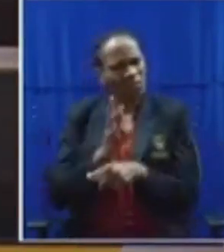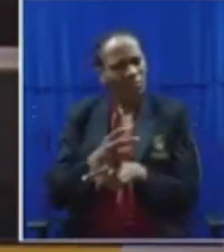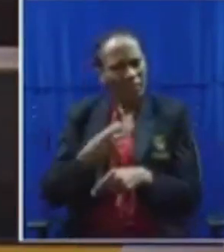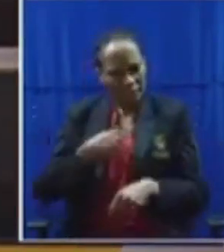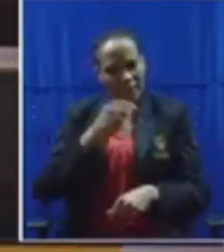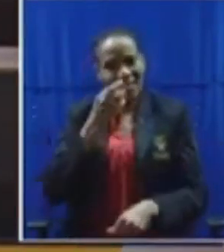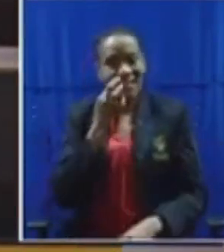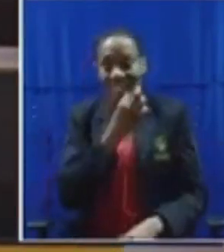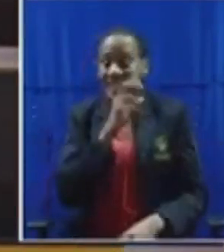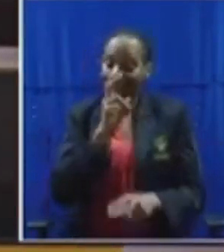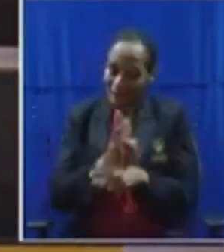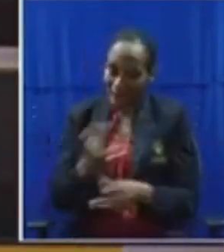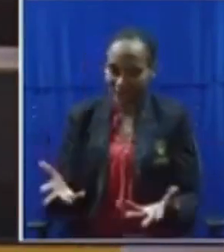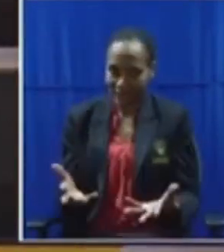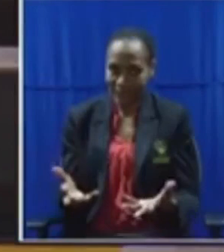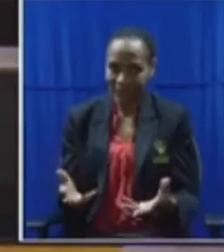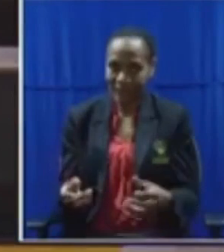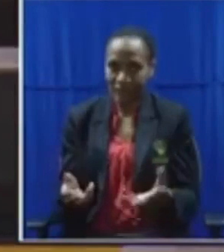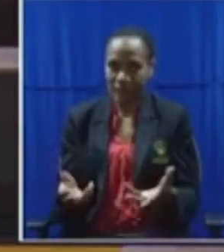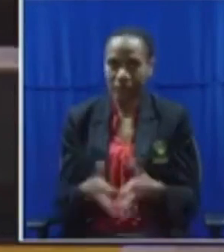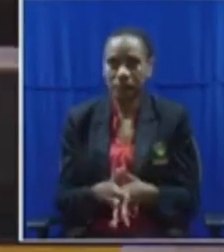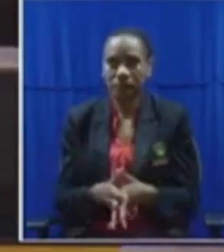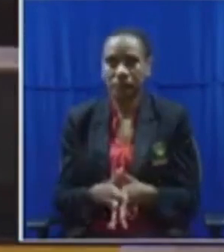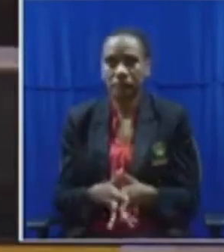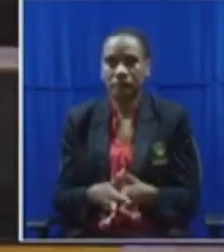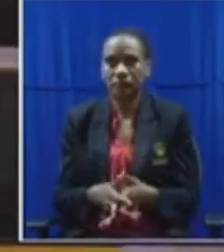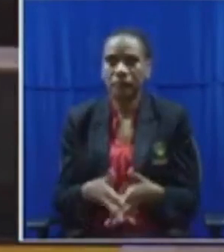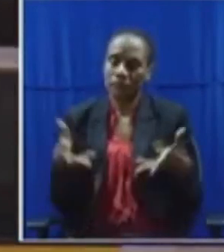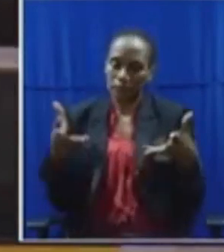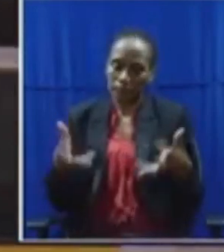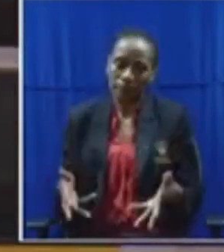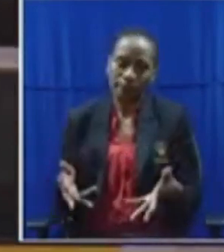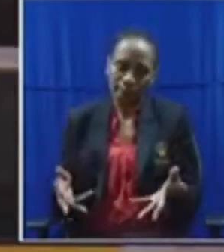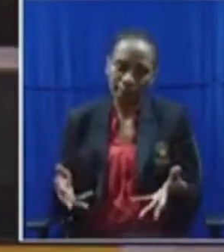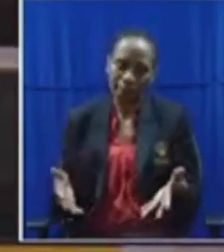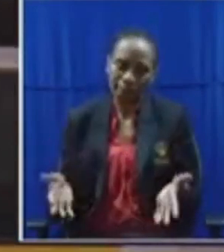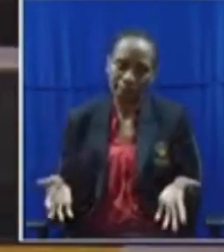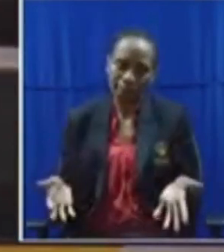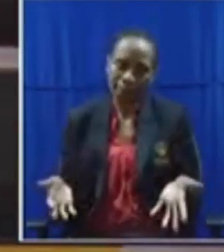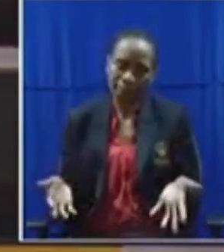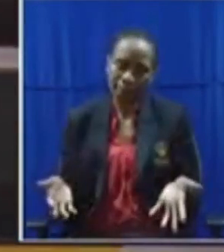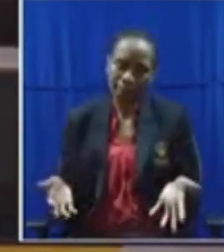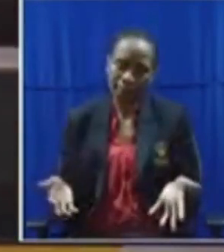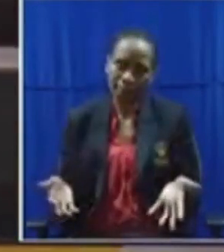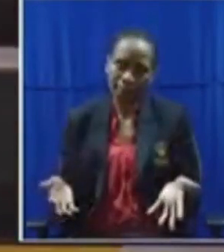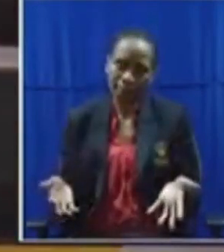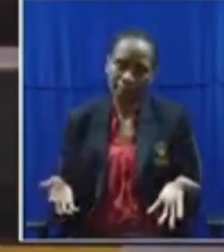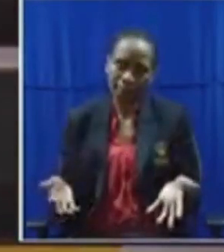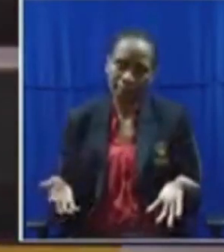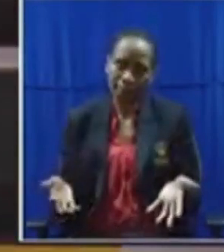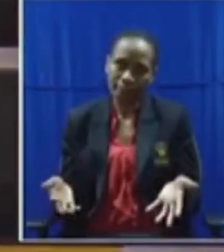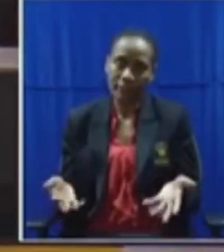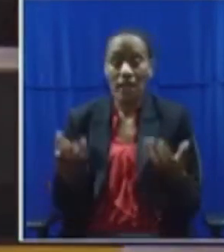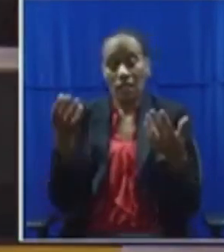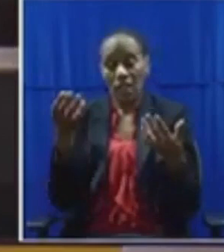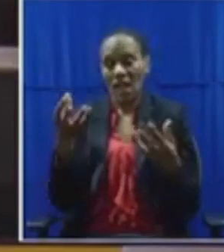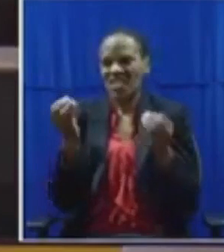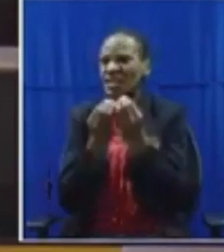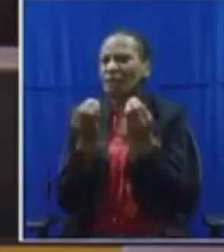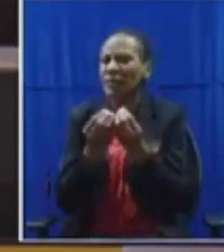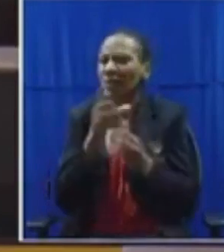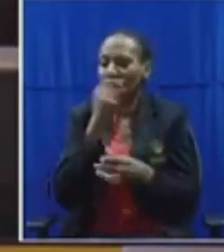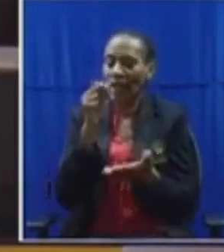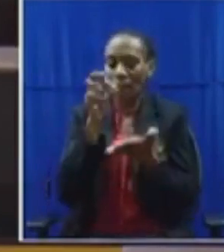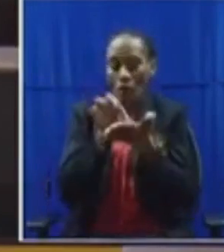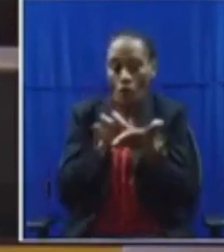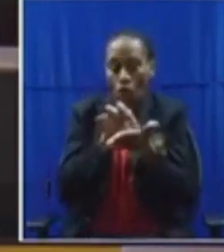myself with regards to this, that there is something called a vote structure.